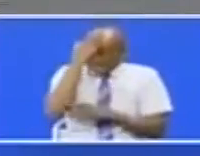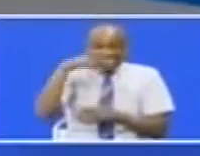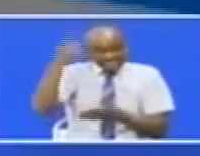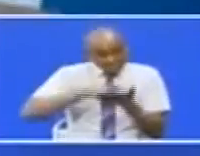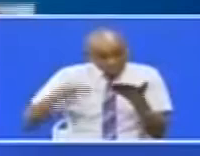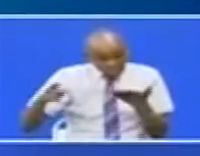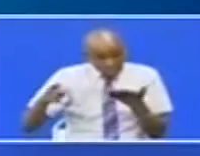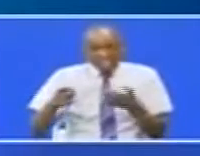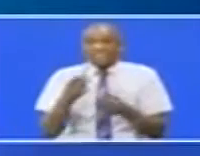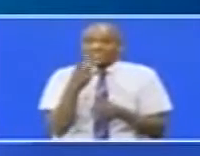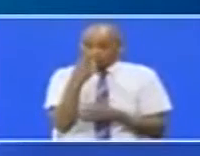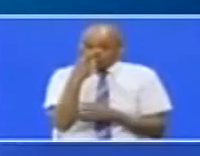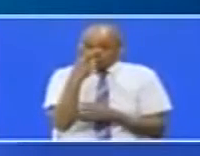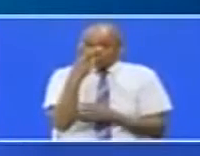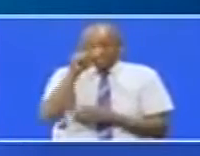week,